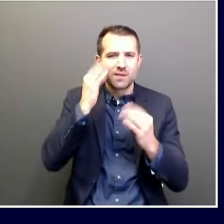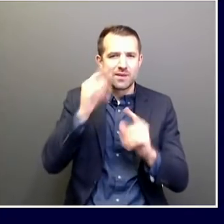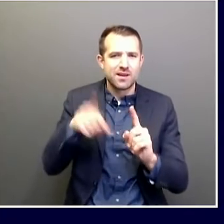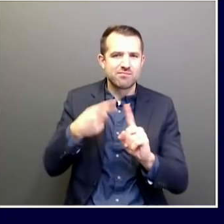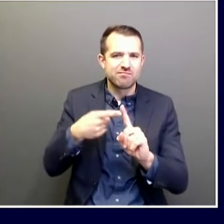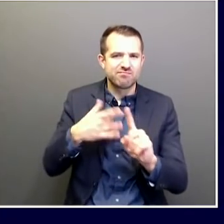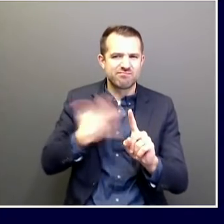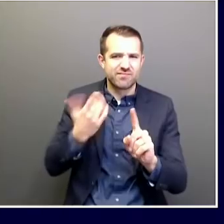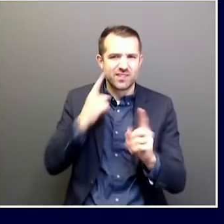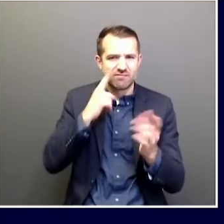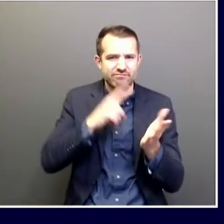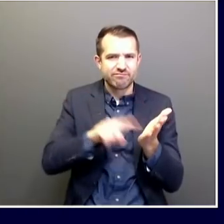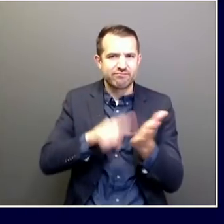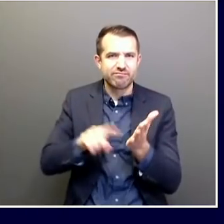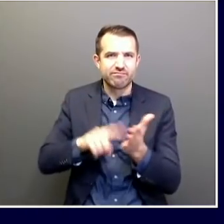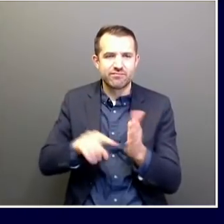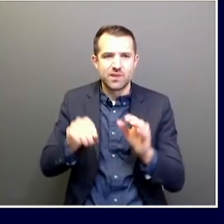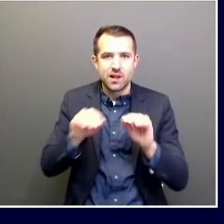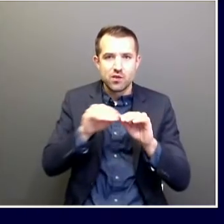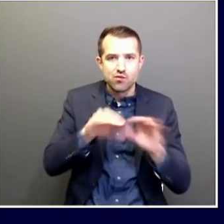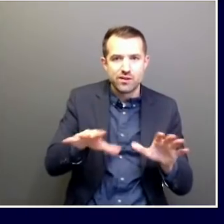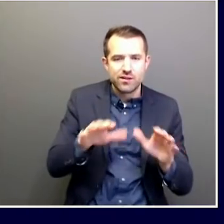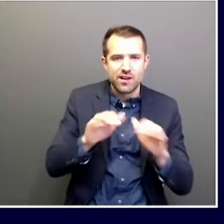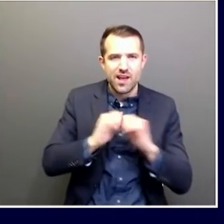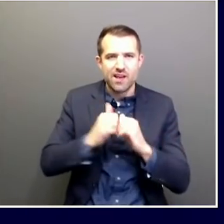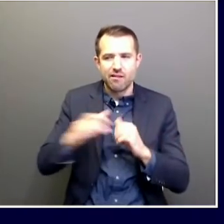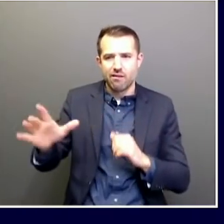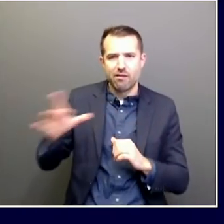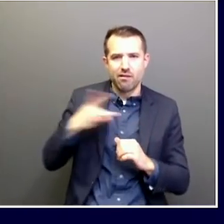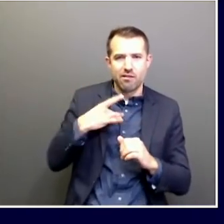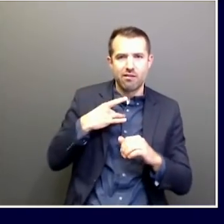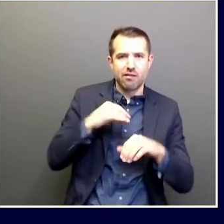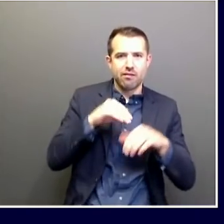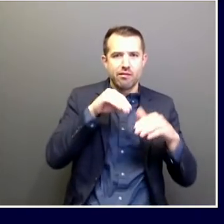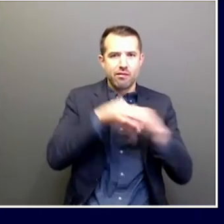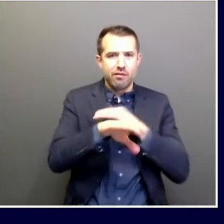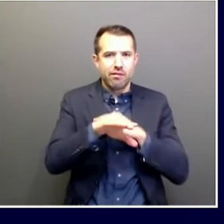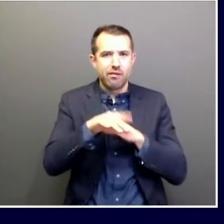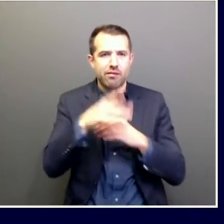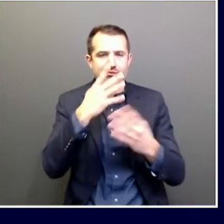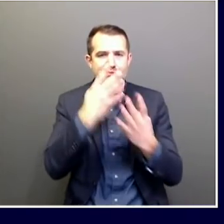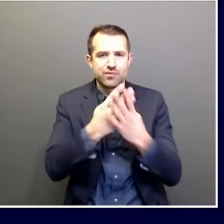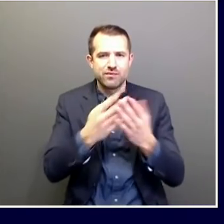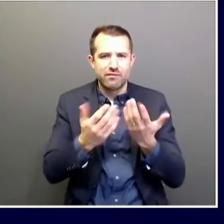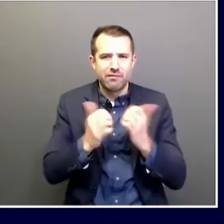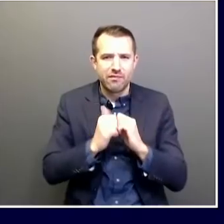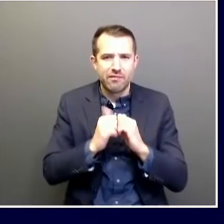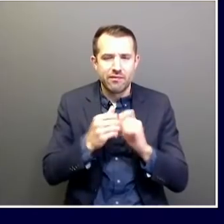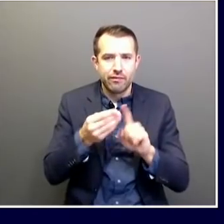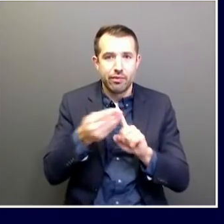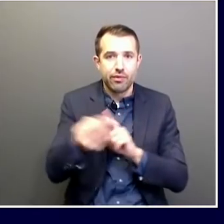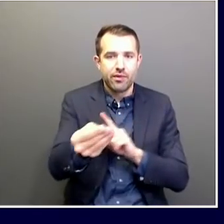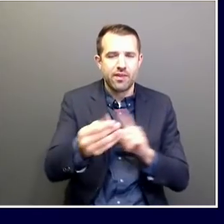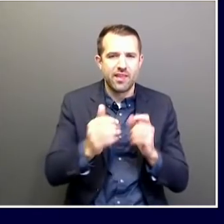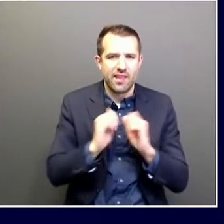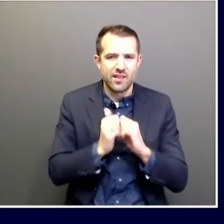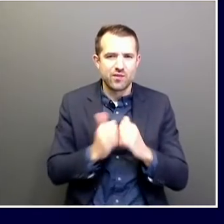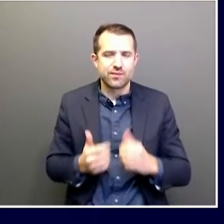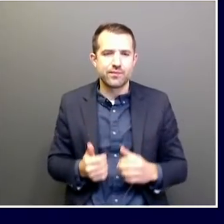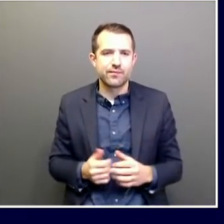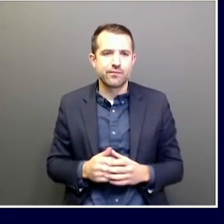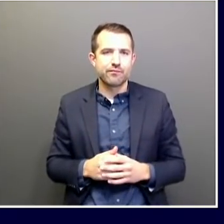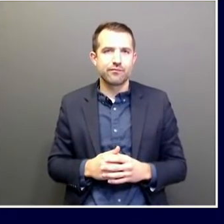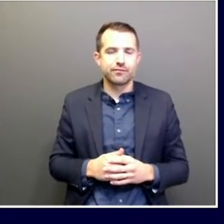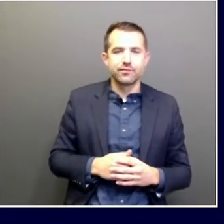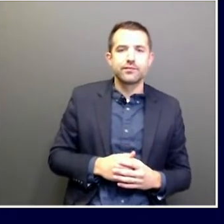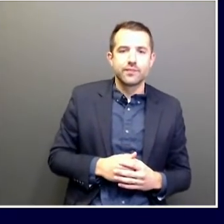the virus is getting into these locations? Yep, sure thing, Brian. Bottom line here, we